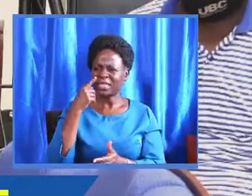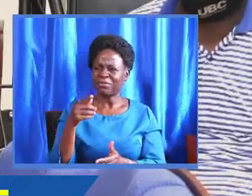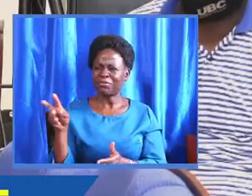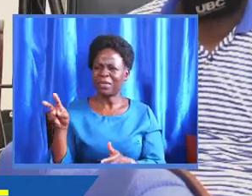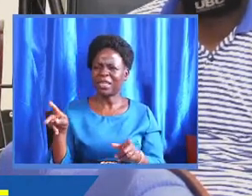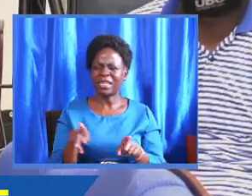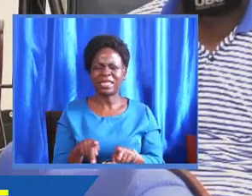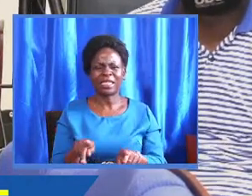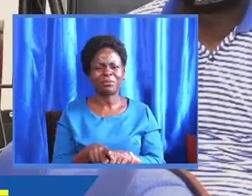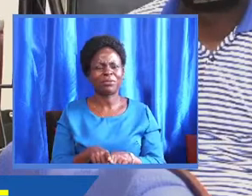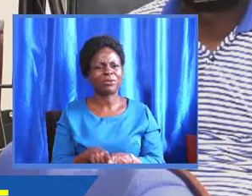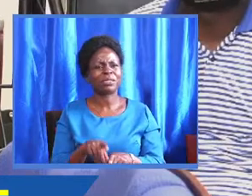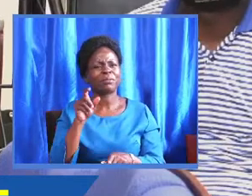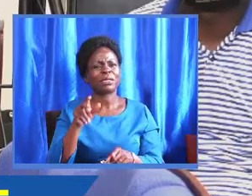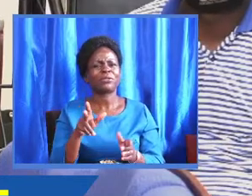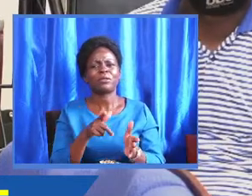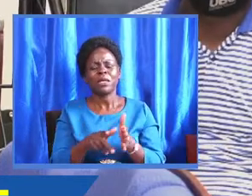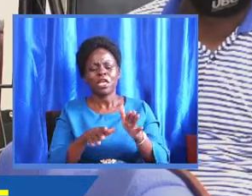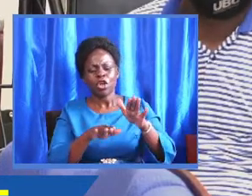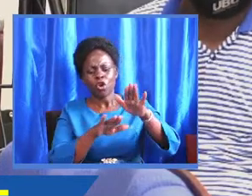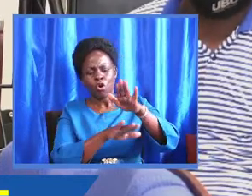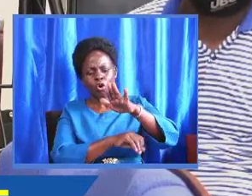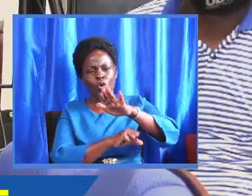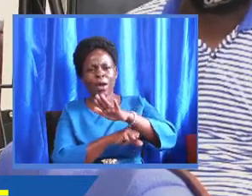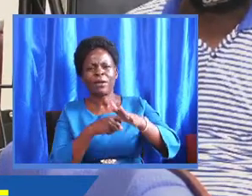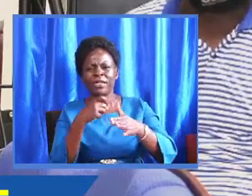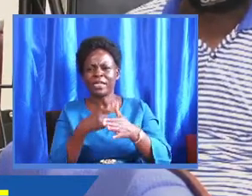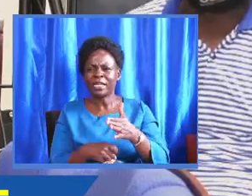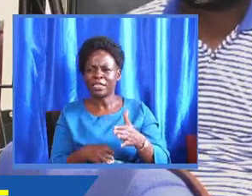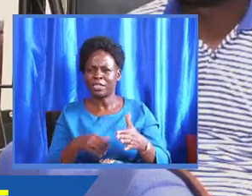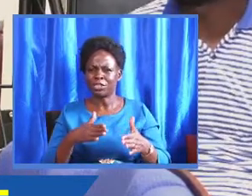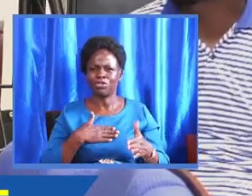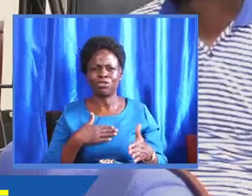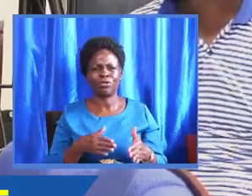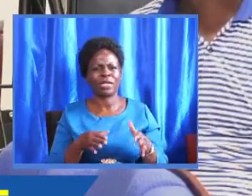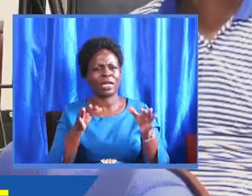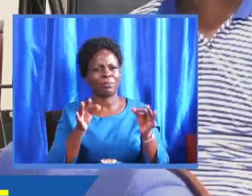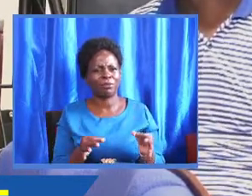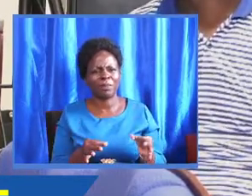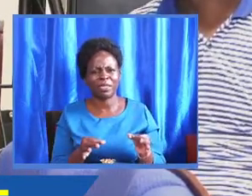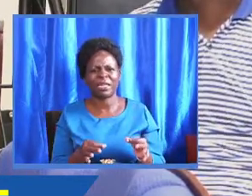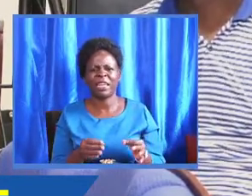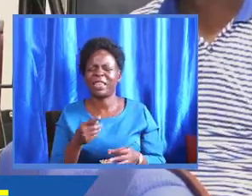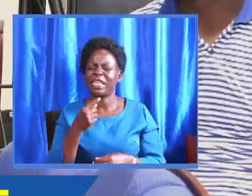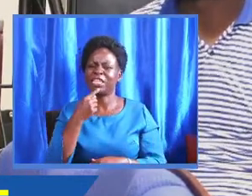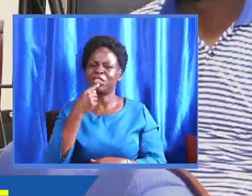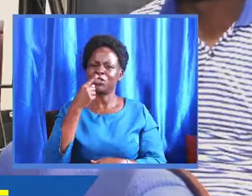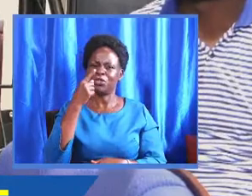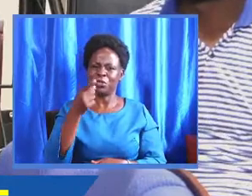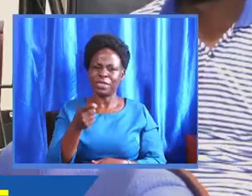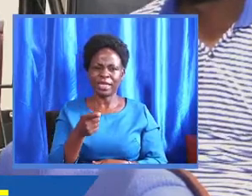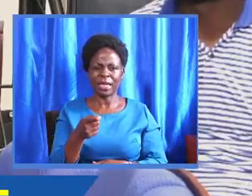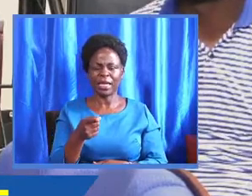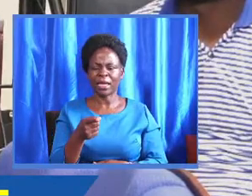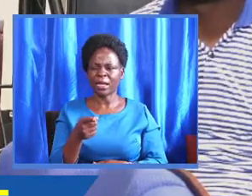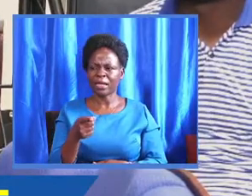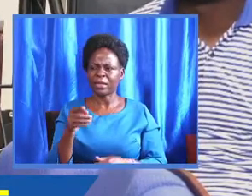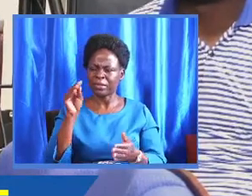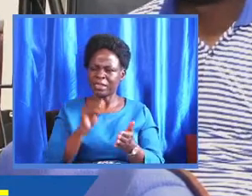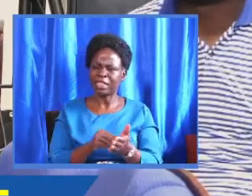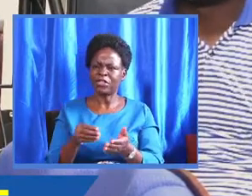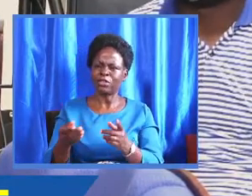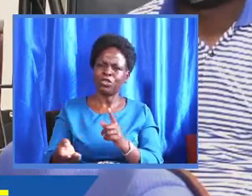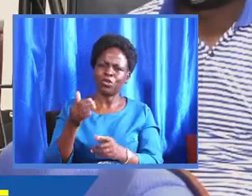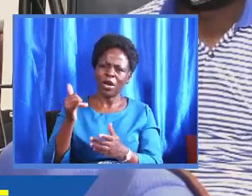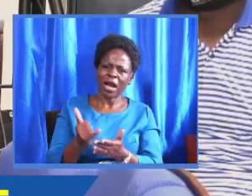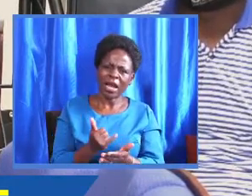same because somebody paying ground tax is owning a property. And when you say that, again, when he's earning